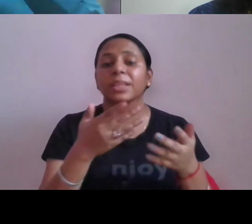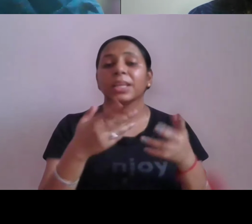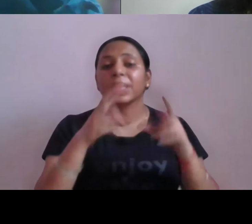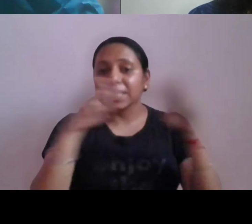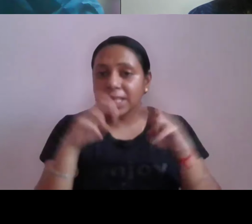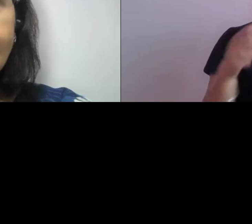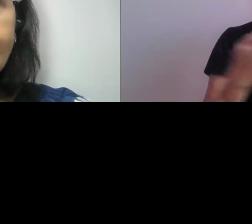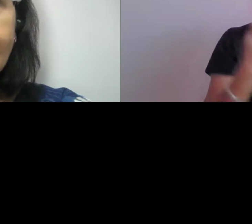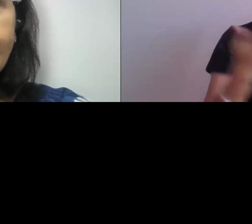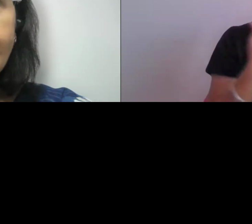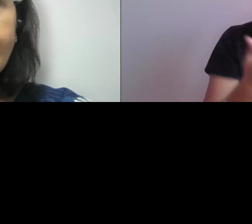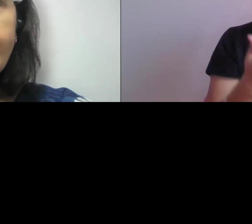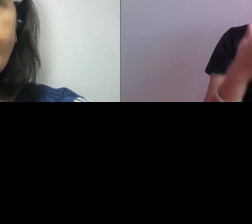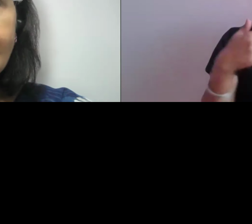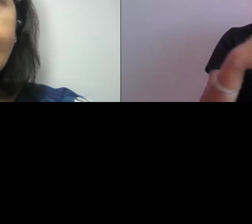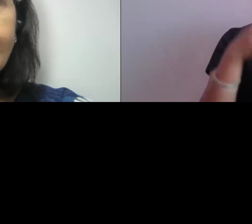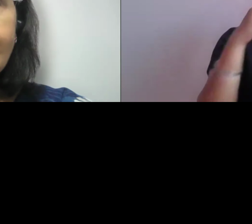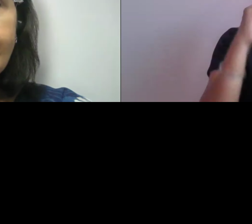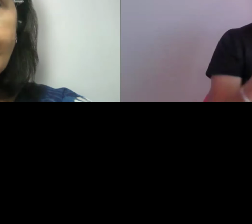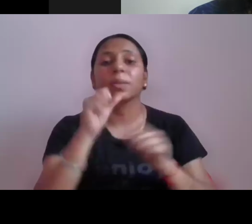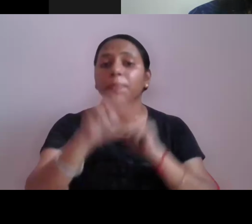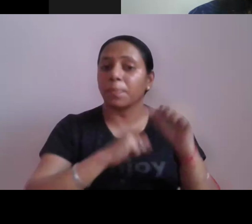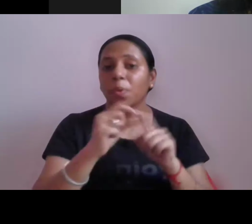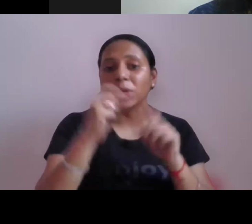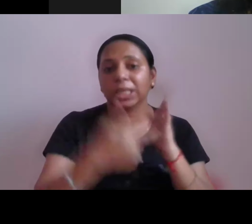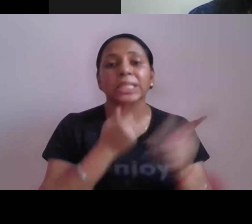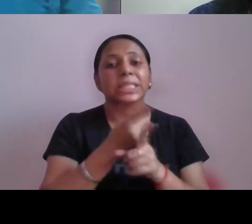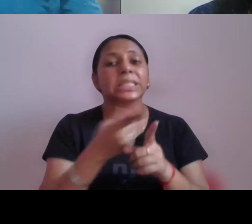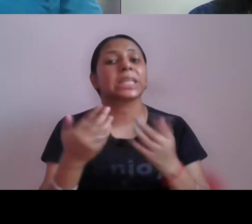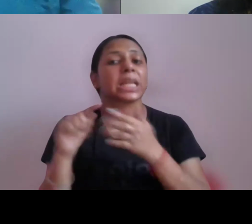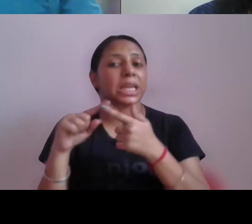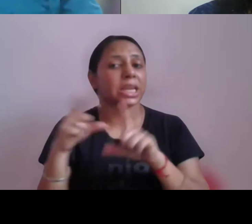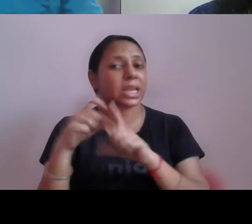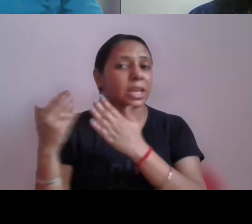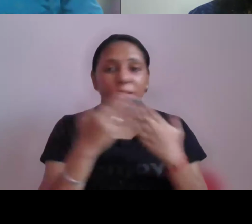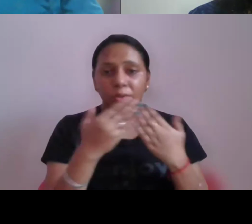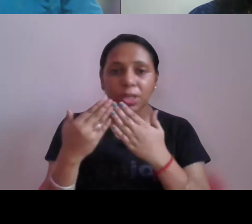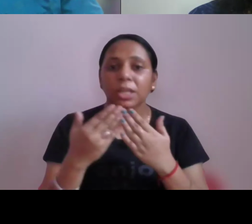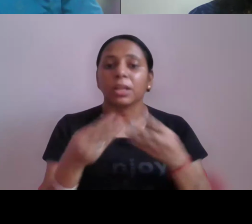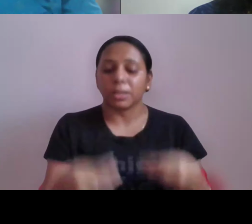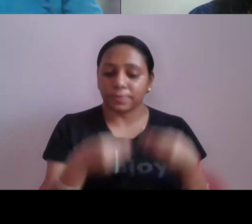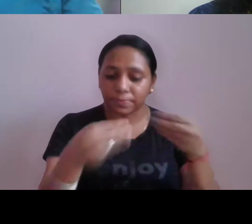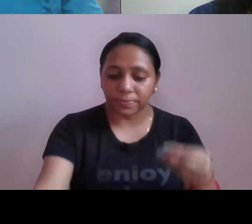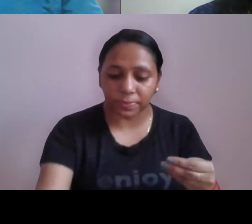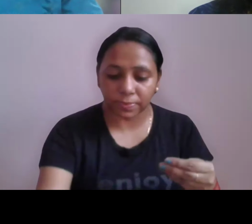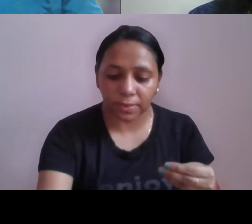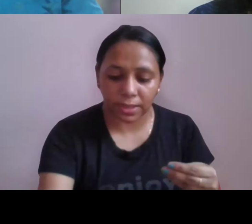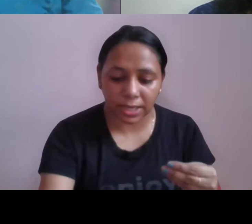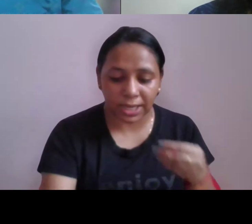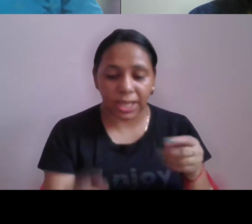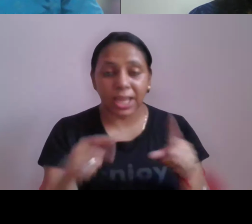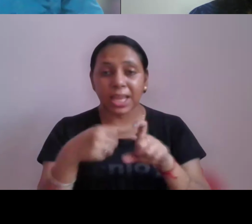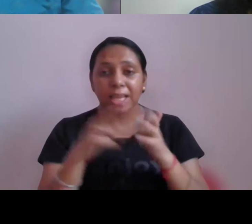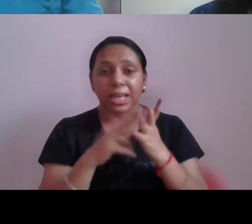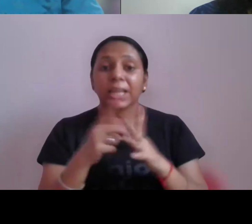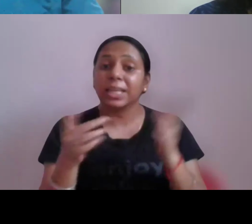training, and evaluation projects related to teacher education. She has delivered several impactful webinars on ELT